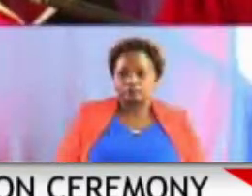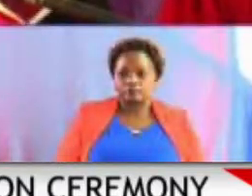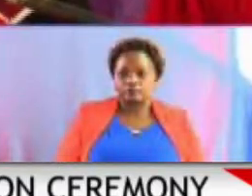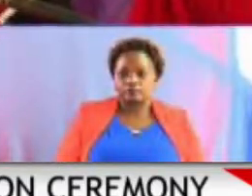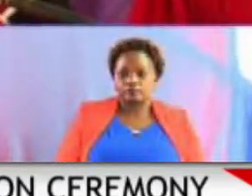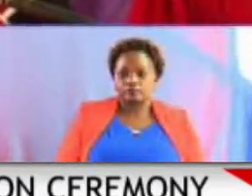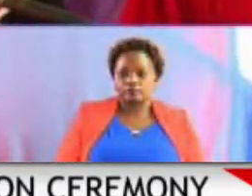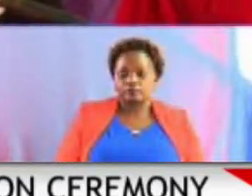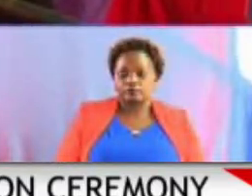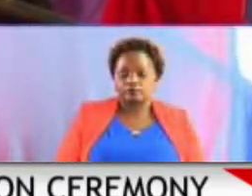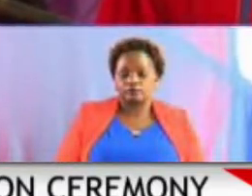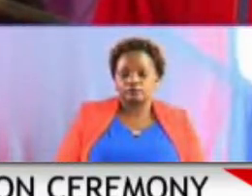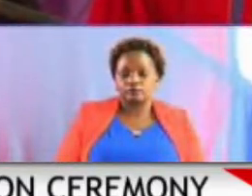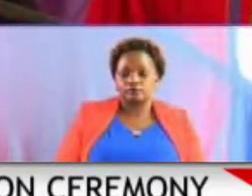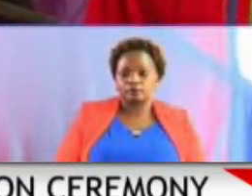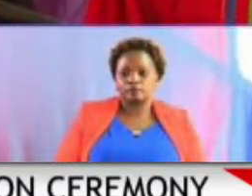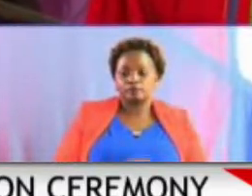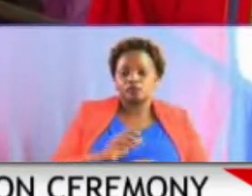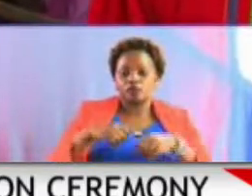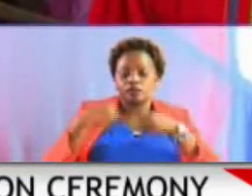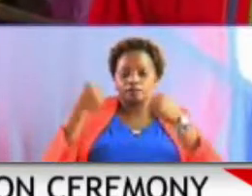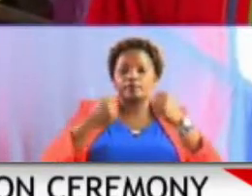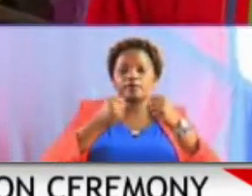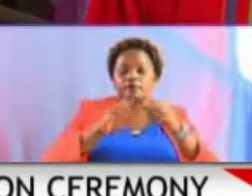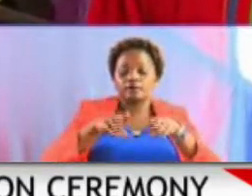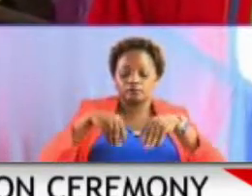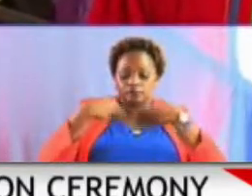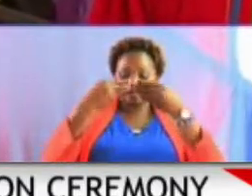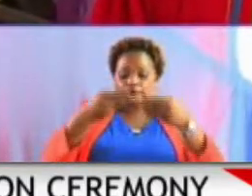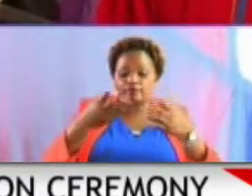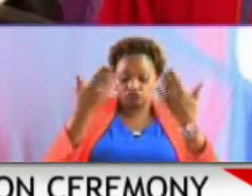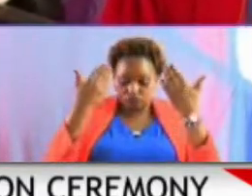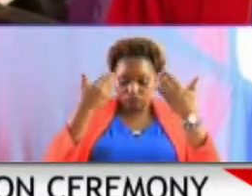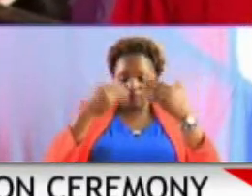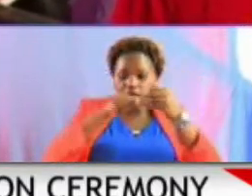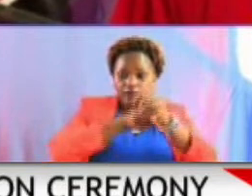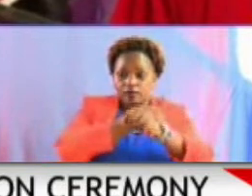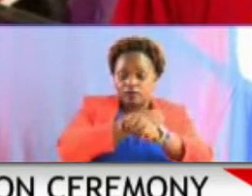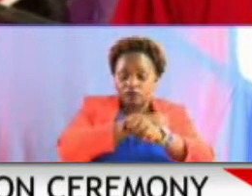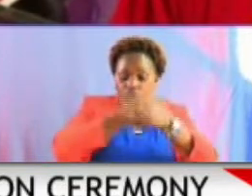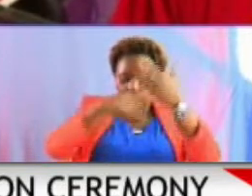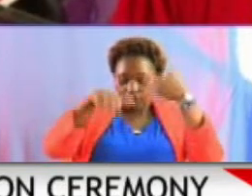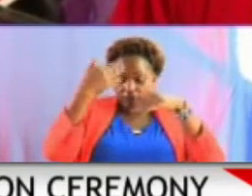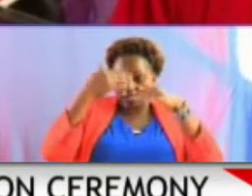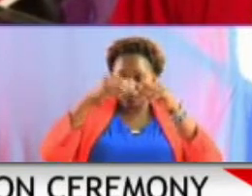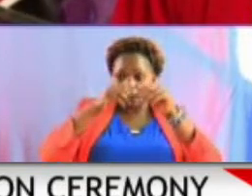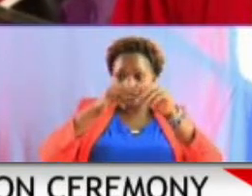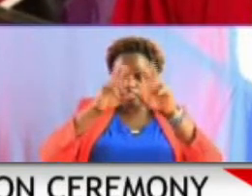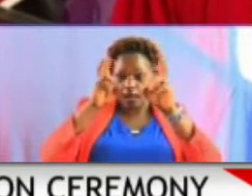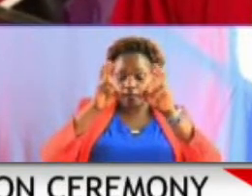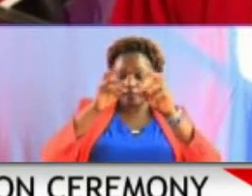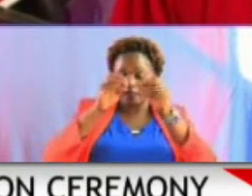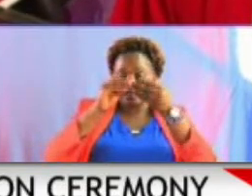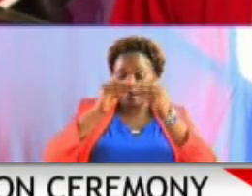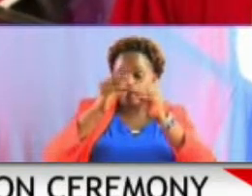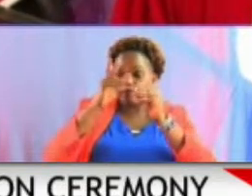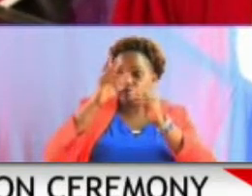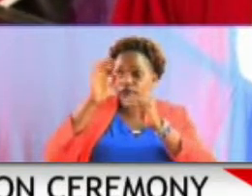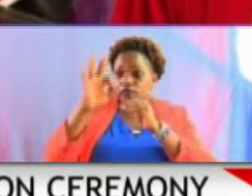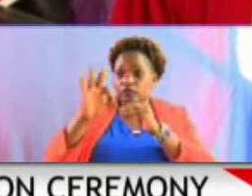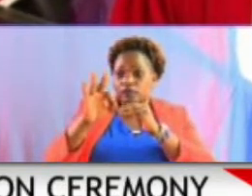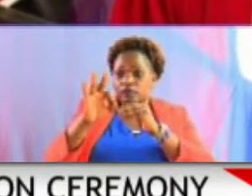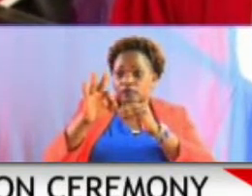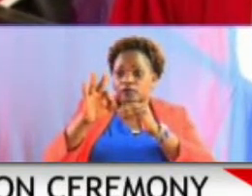Acting on the powers conferred by the Universities Act number 42 of